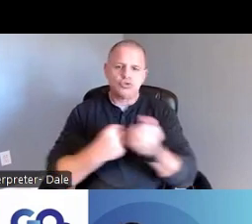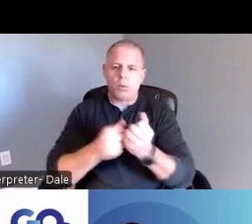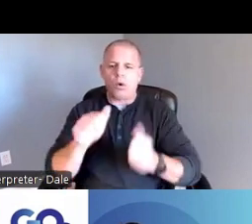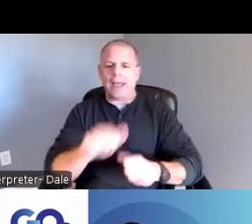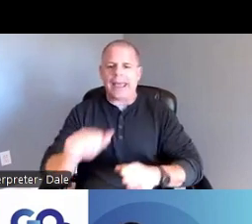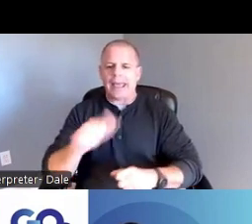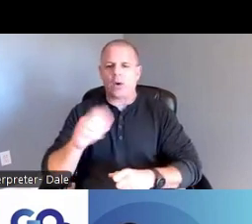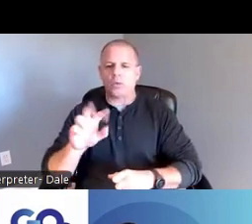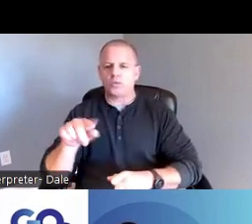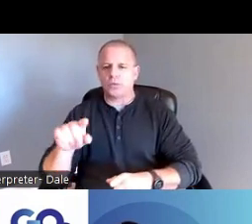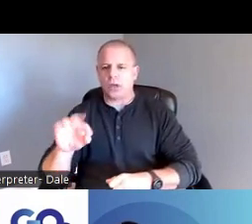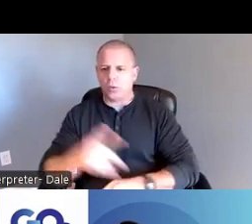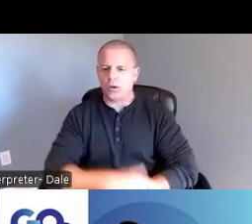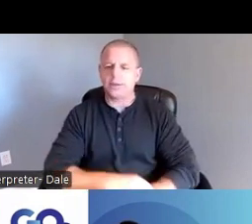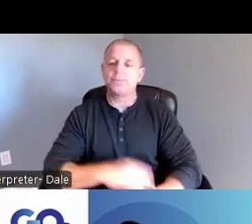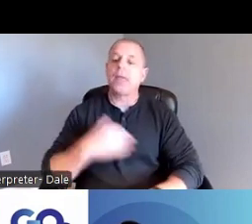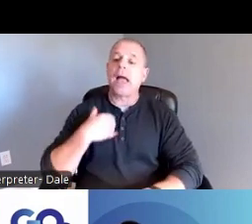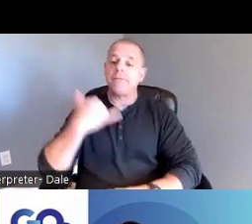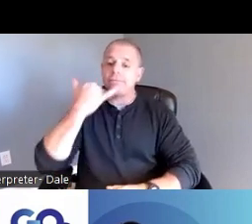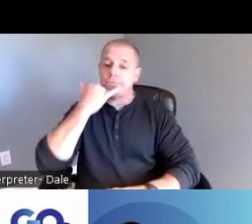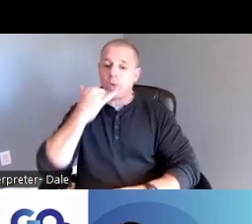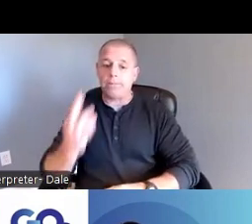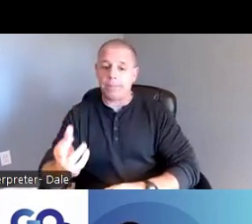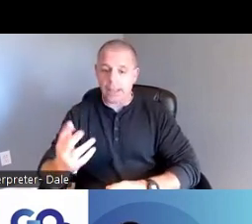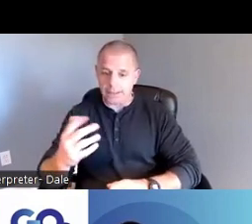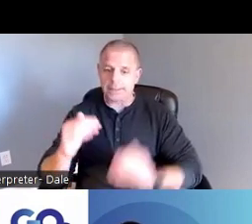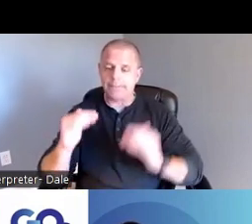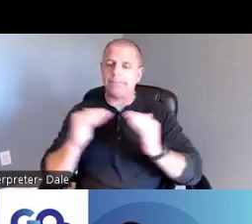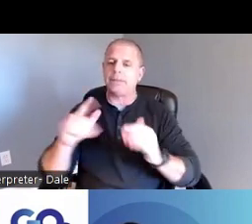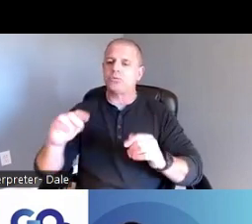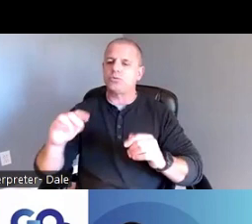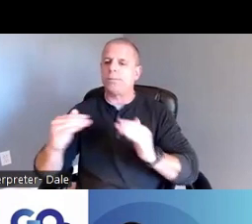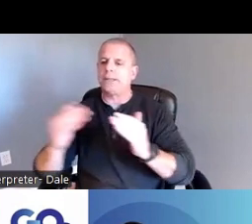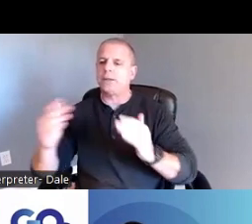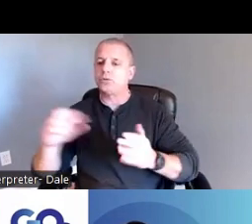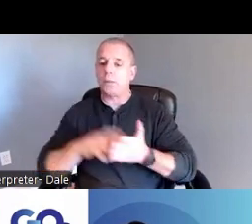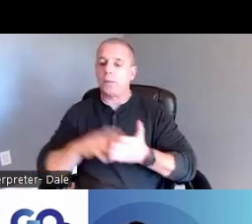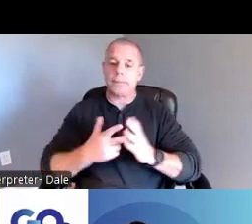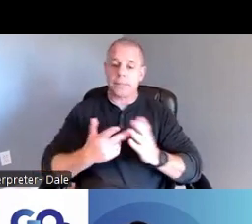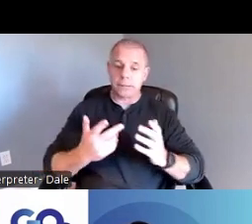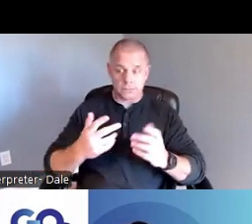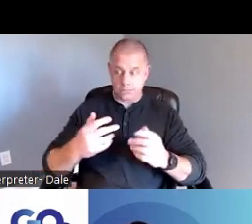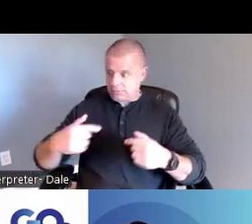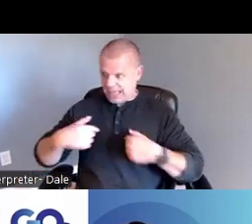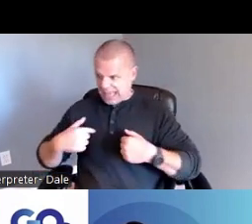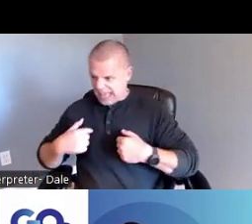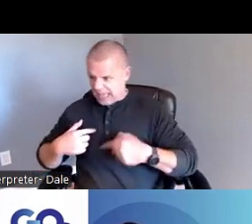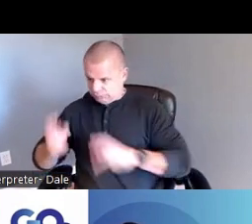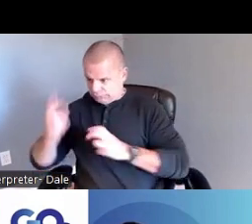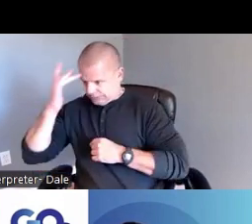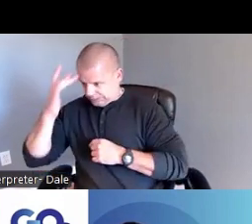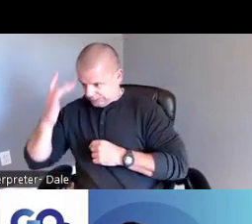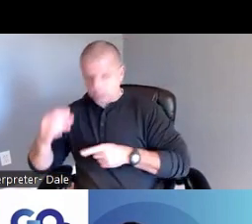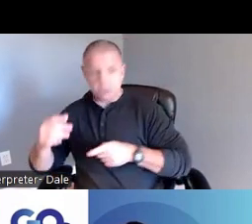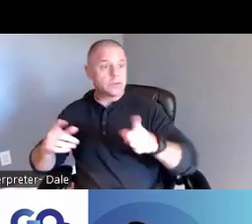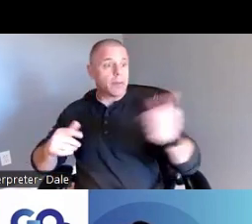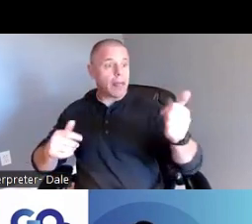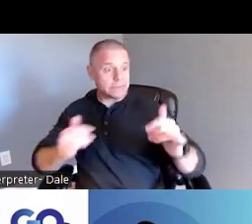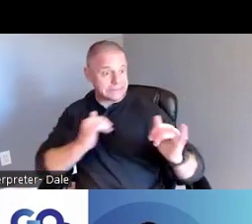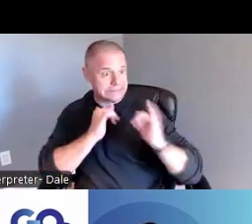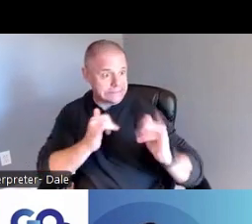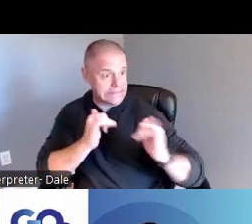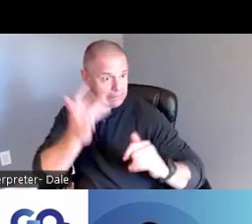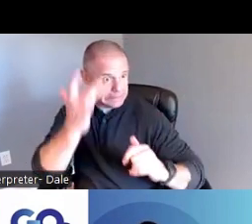phone buddy peer-to-peer support program, so connecting people with similar diagnoses to them to be able to provide mutual